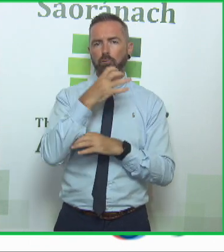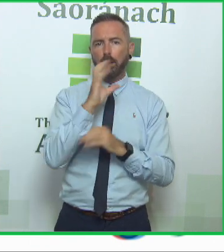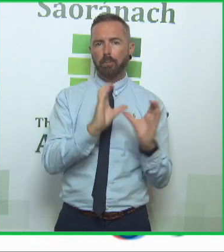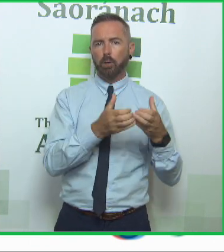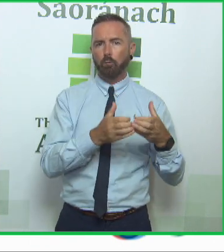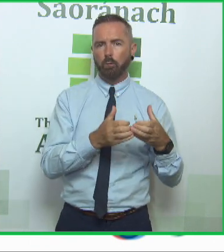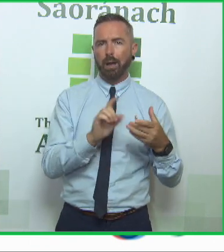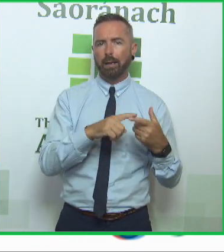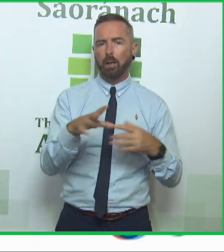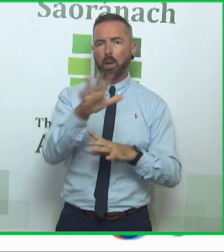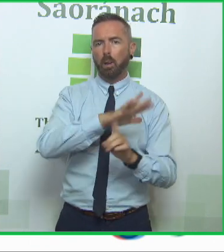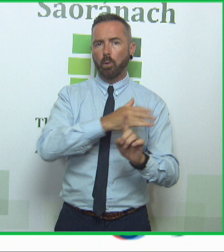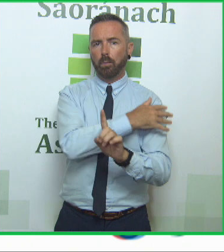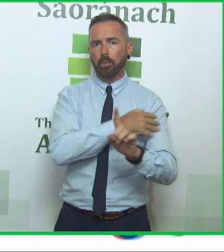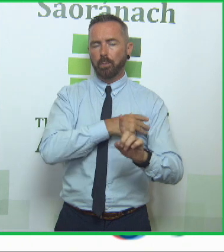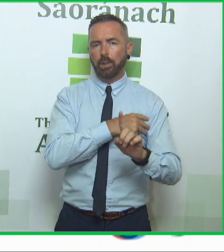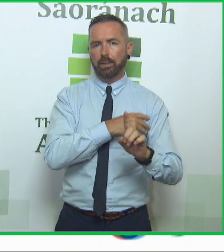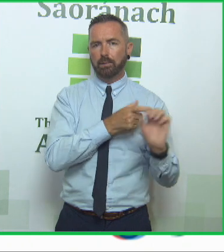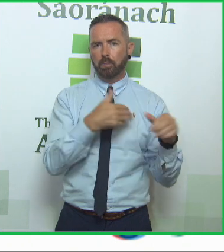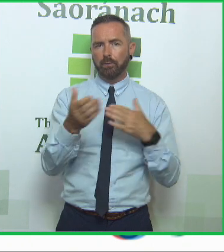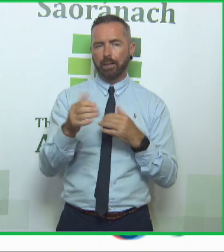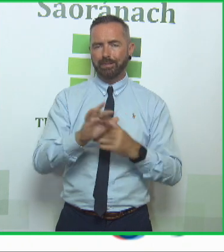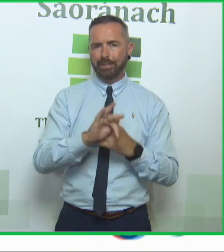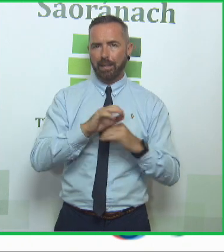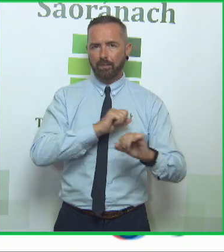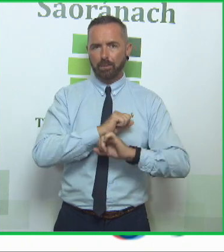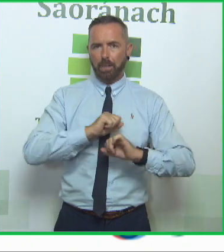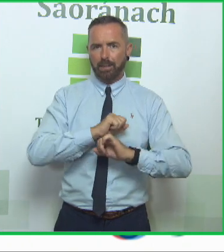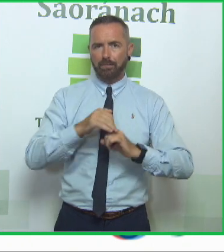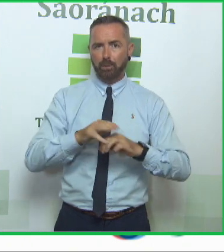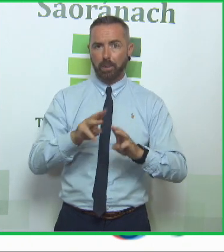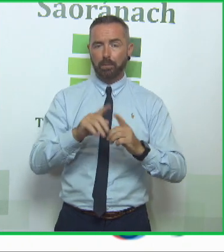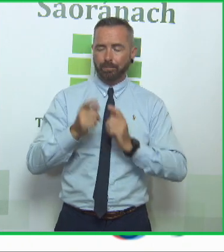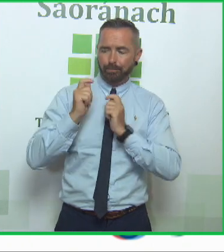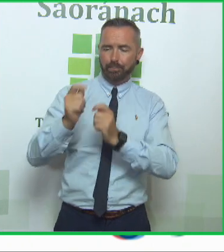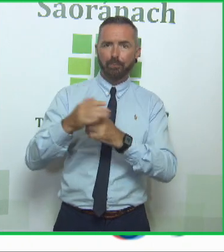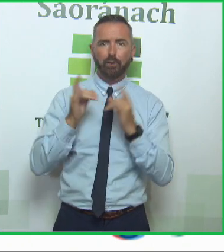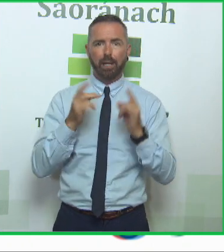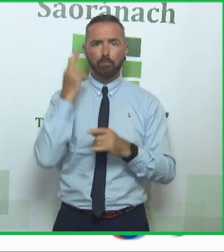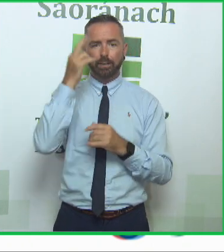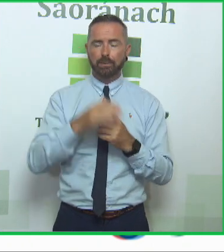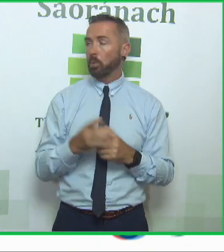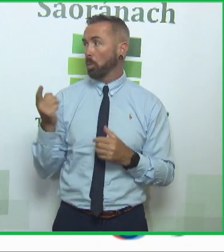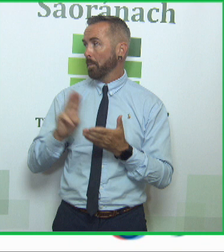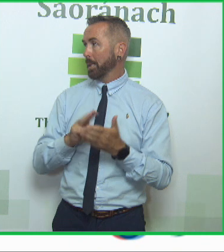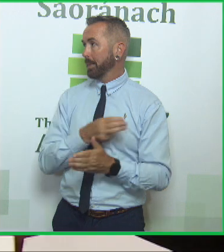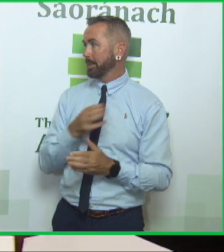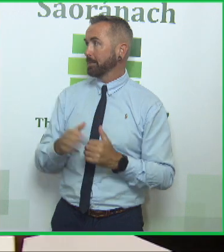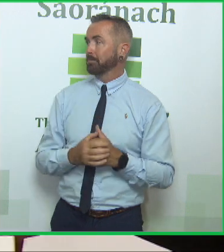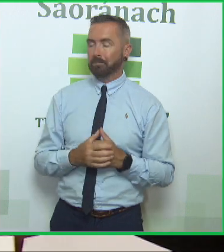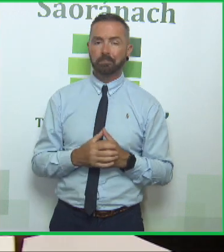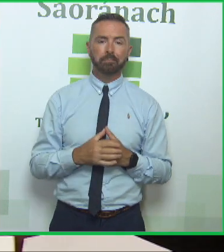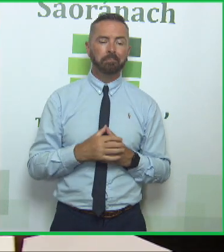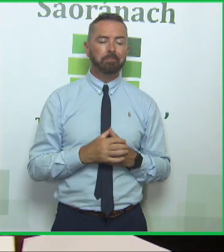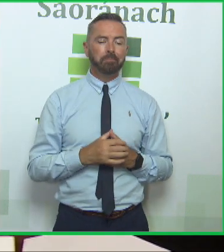who support us with having a safe space for people to come and donate drugs for health purposes. Just 1 minute, Nicki, no problem. So